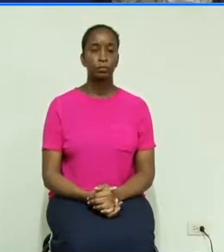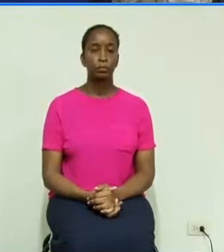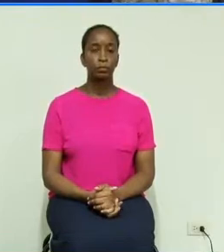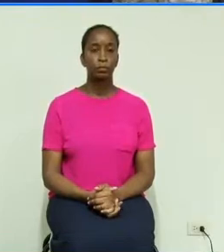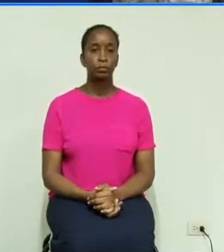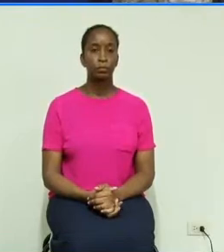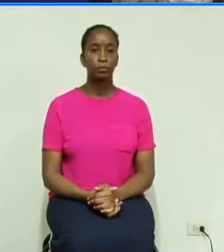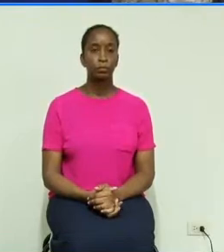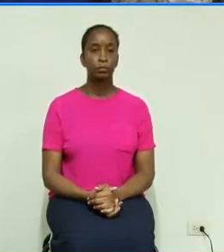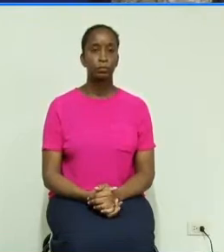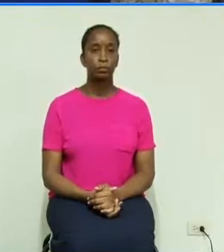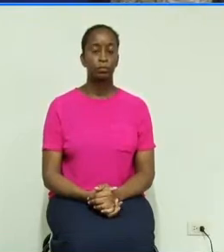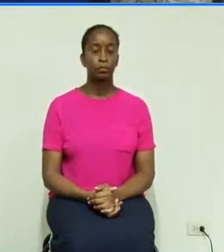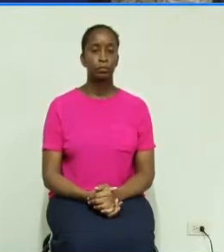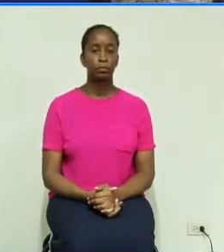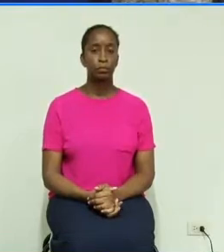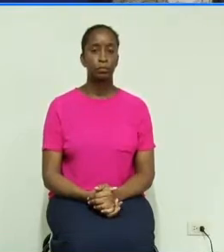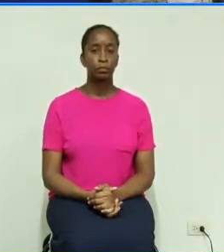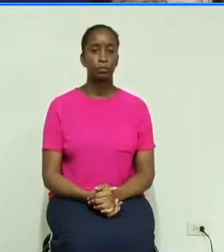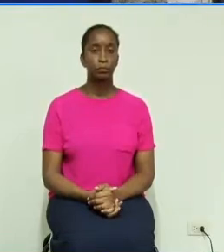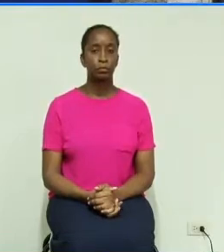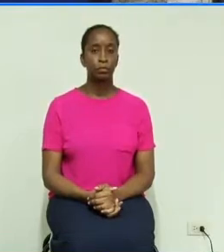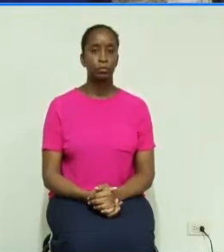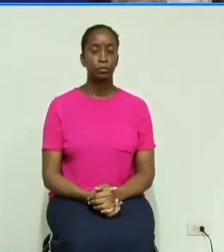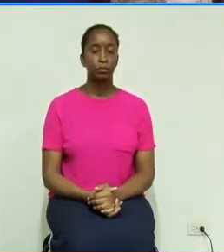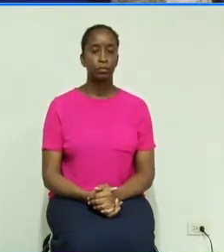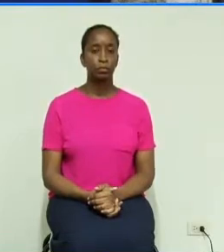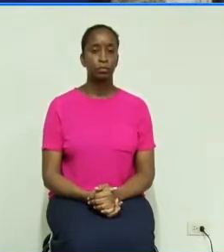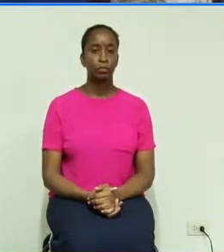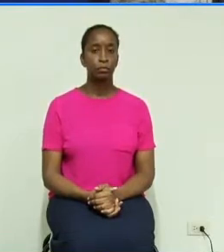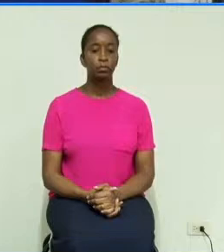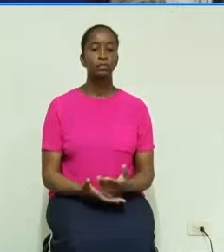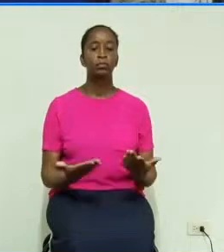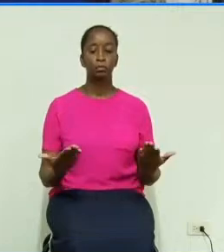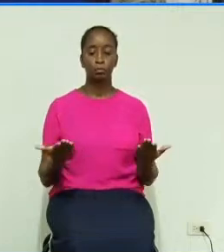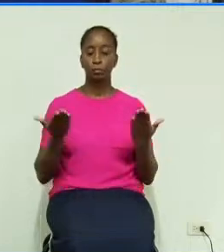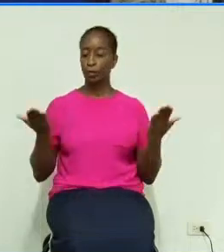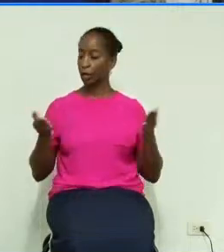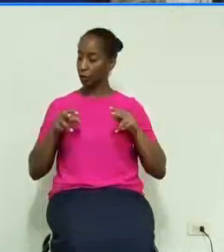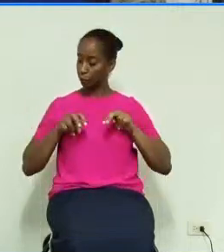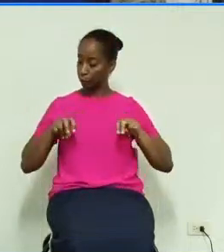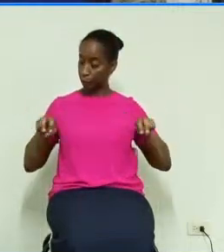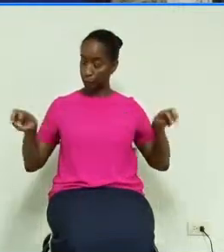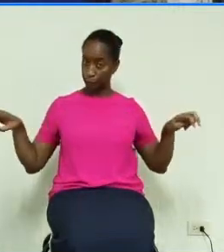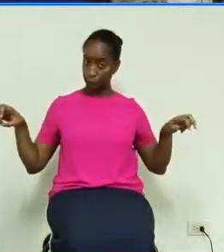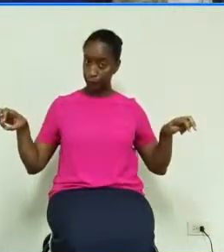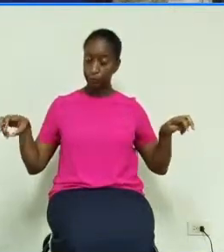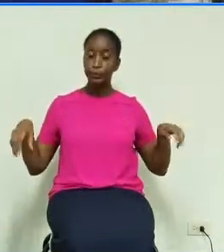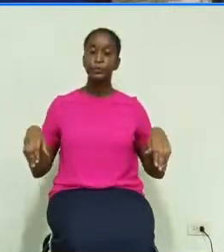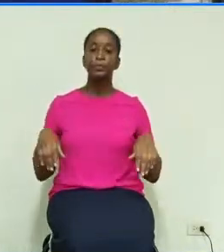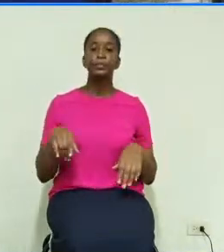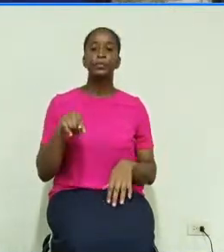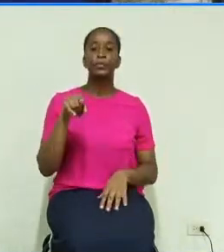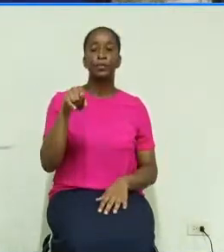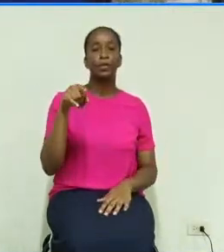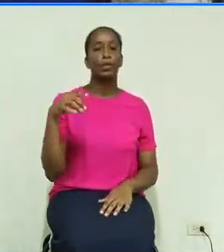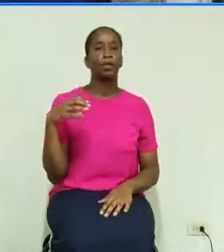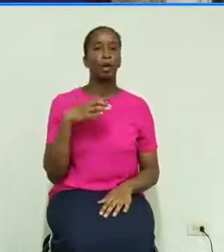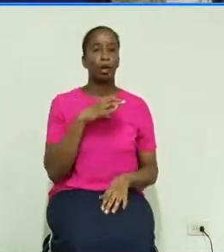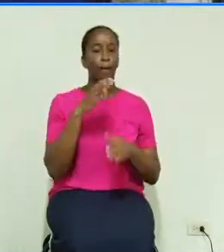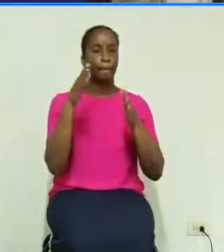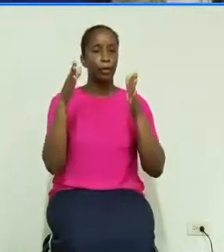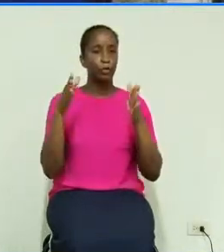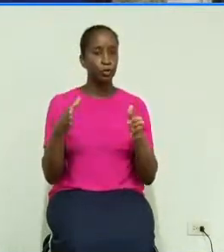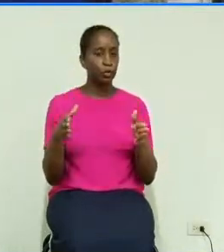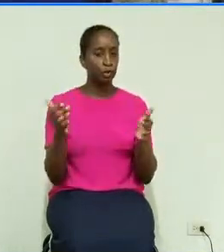wish to engage our panelists on any issue. I was very attracted myself to